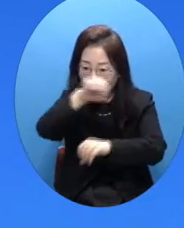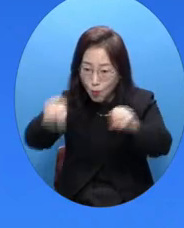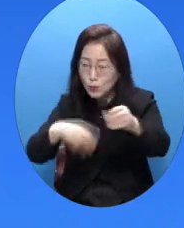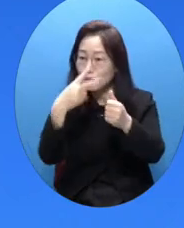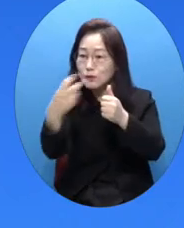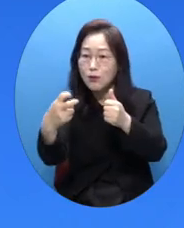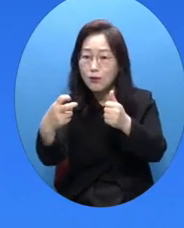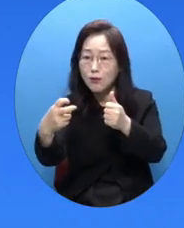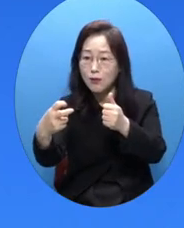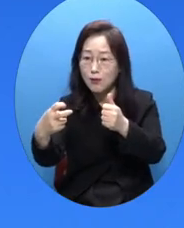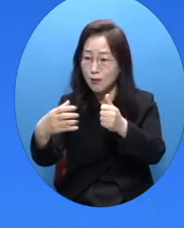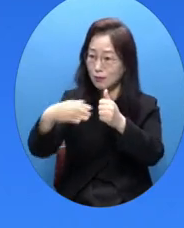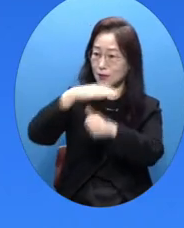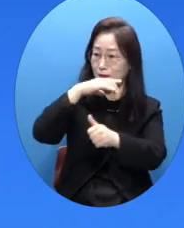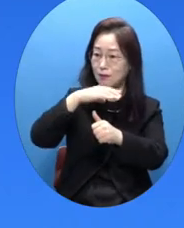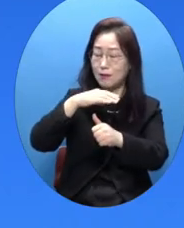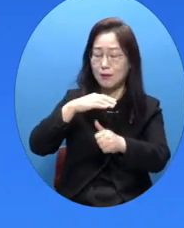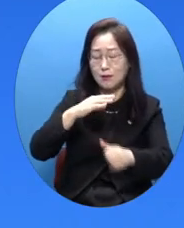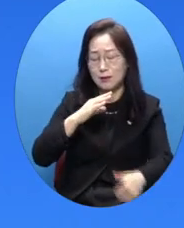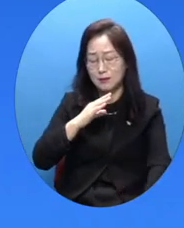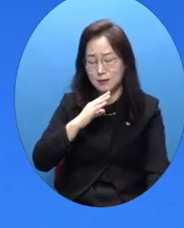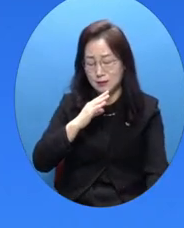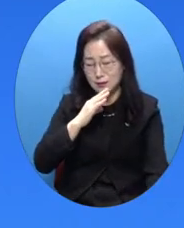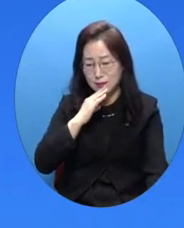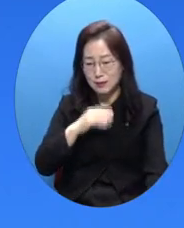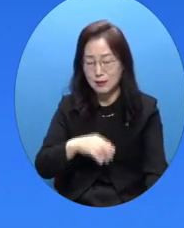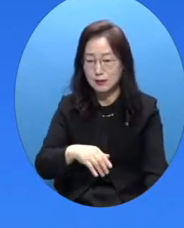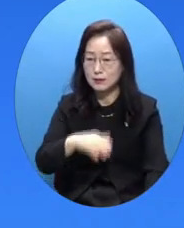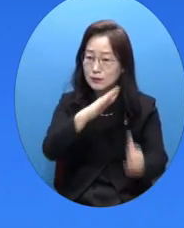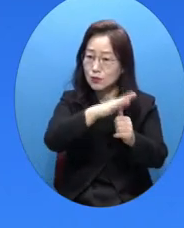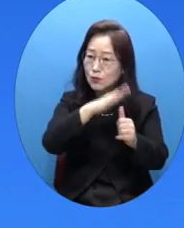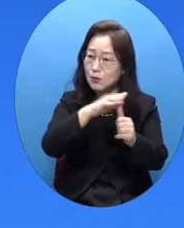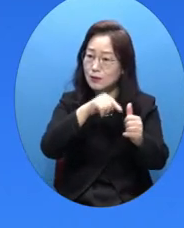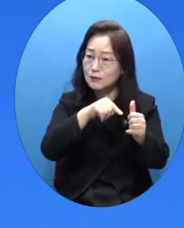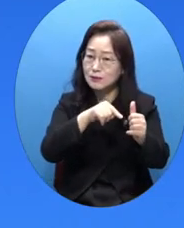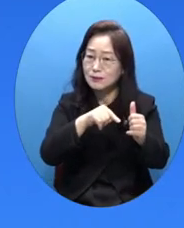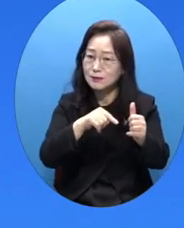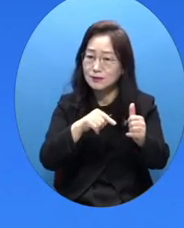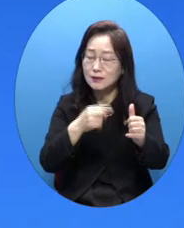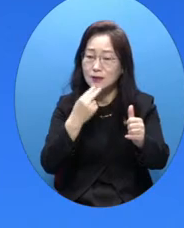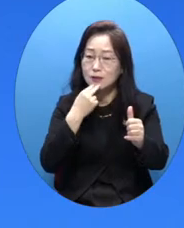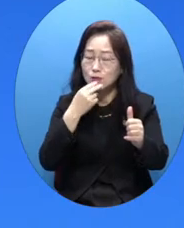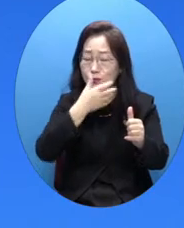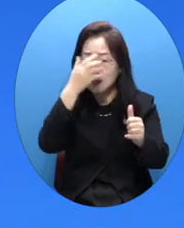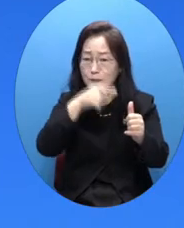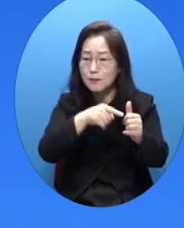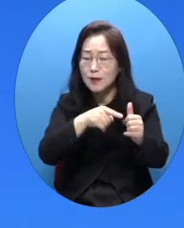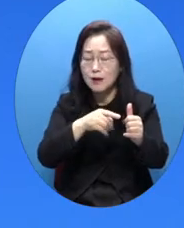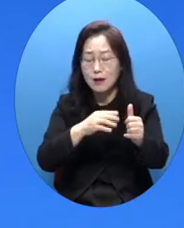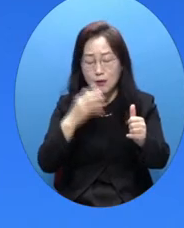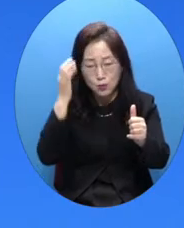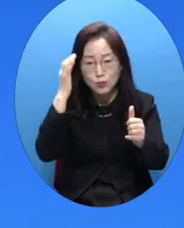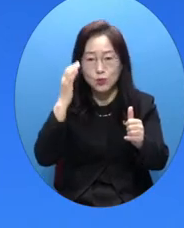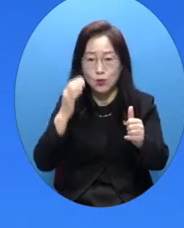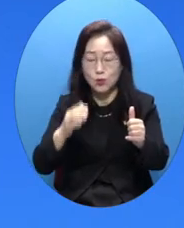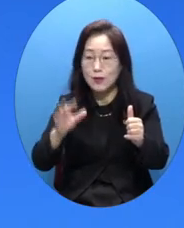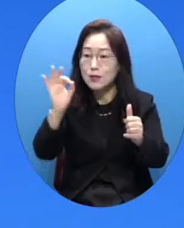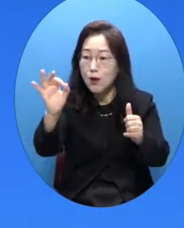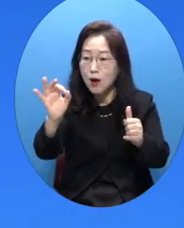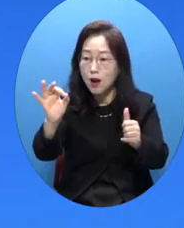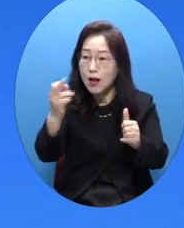his brother hated him and even tried to kill him he was a little boy it was really